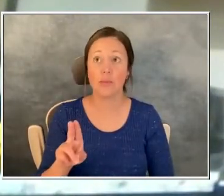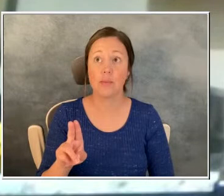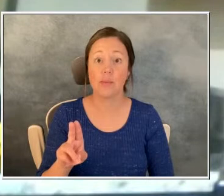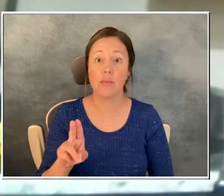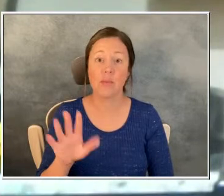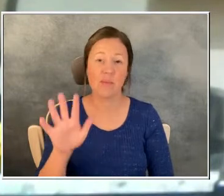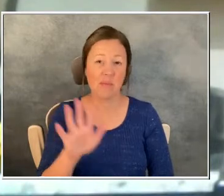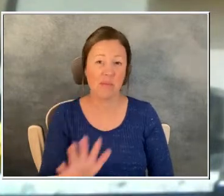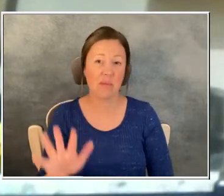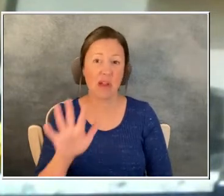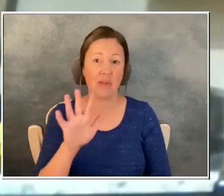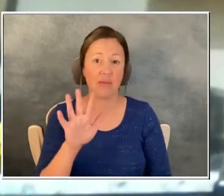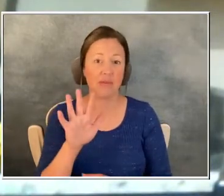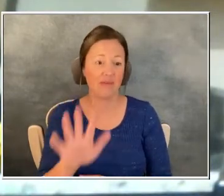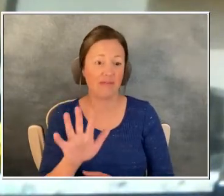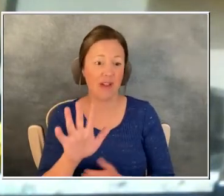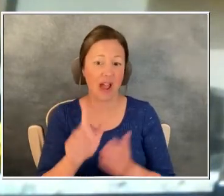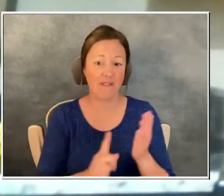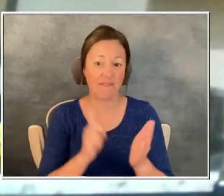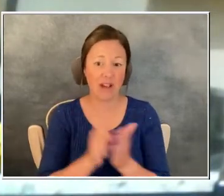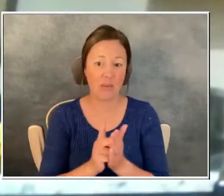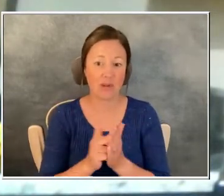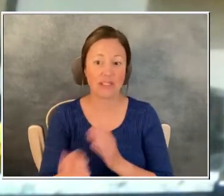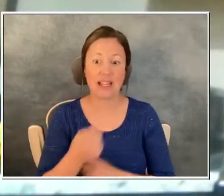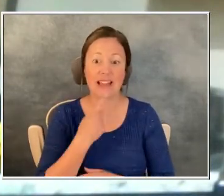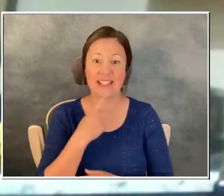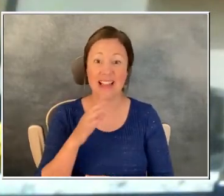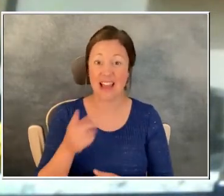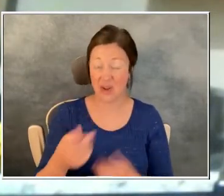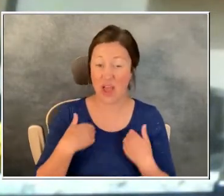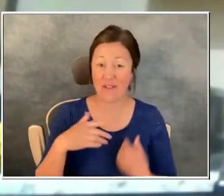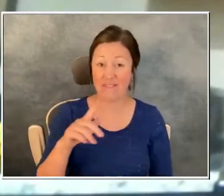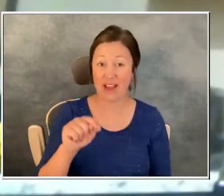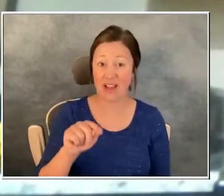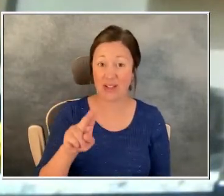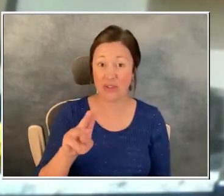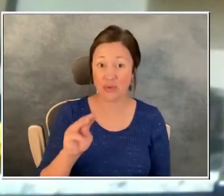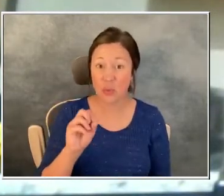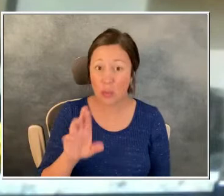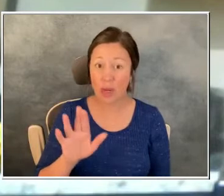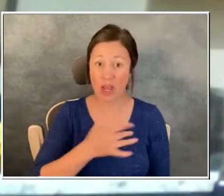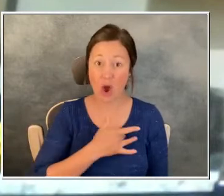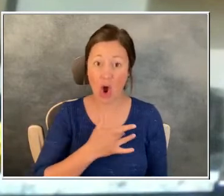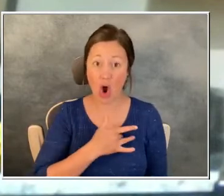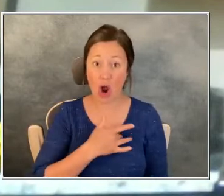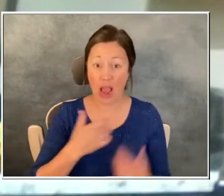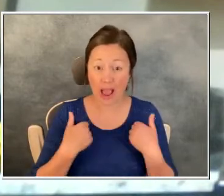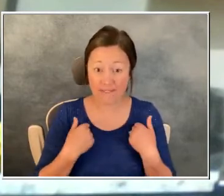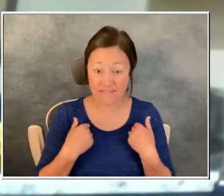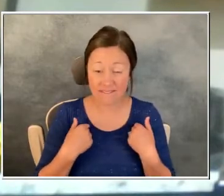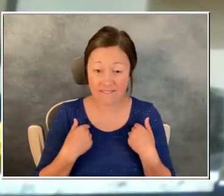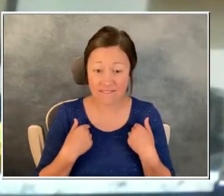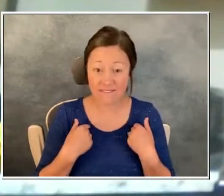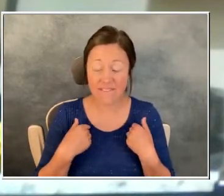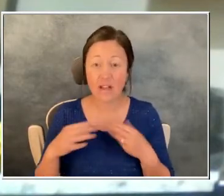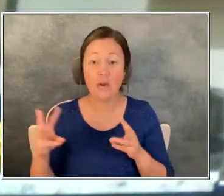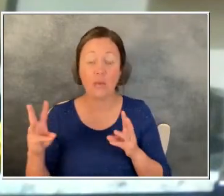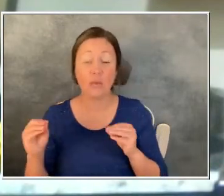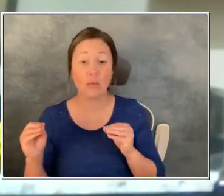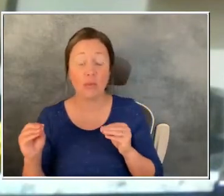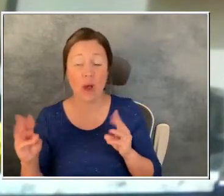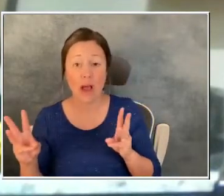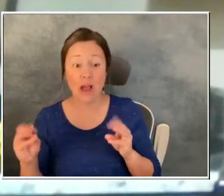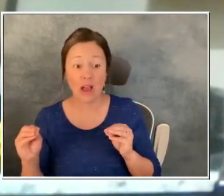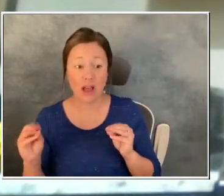about 5 hours, they told me that I have a tumor on my heart, Wow. which is kind of right across